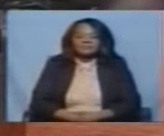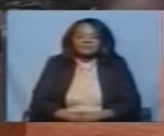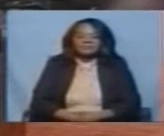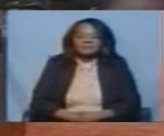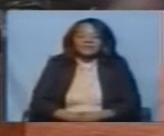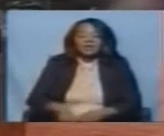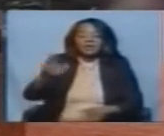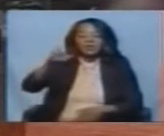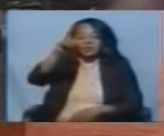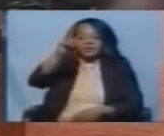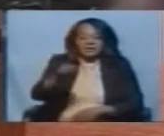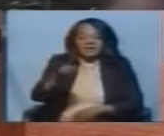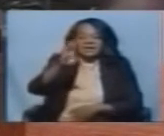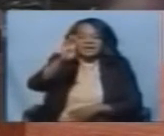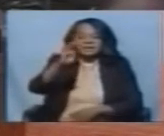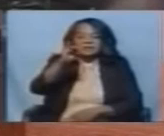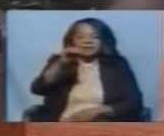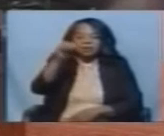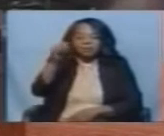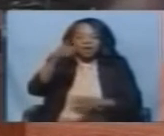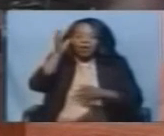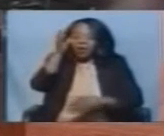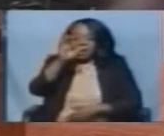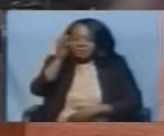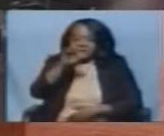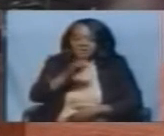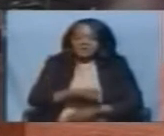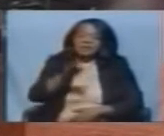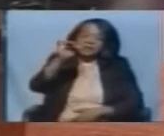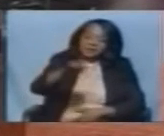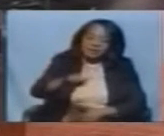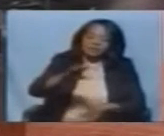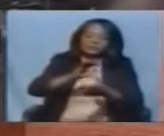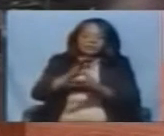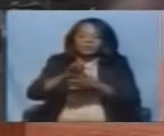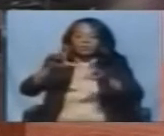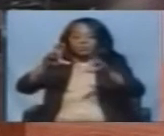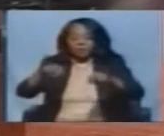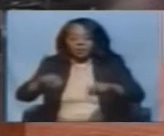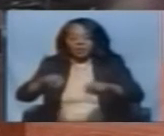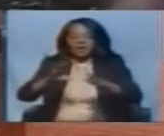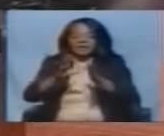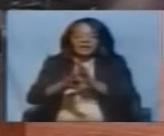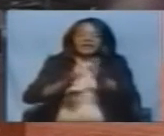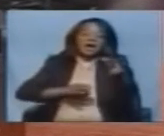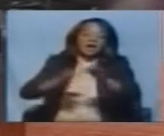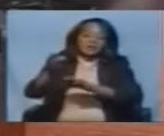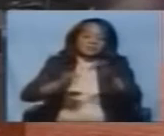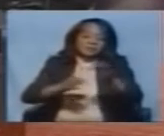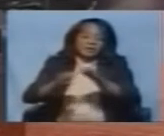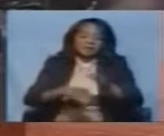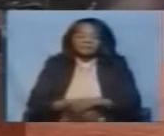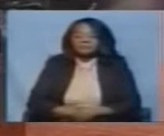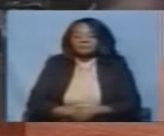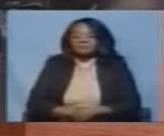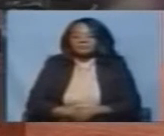corrupt? Okay. My answer to that would be yes and no. Let me explain. I'll take time to explain this one, because I think you've asked